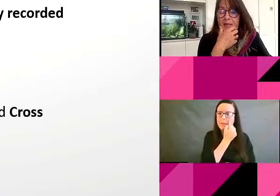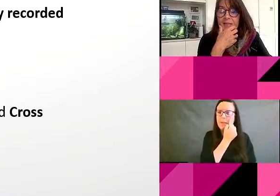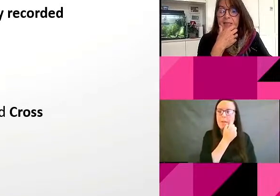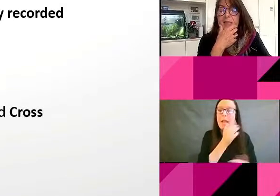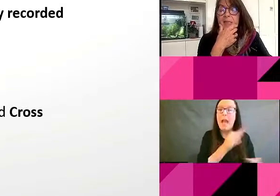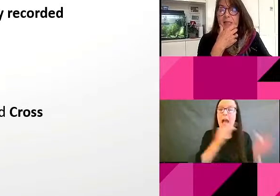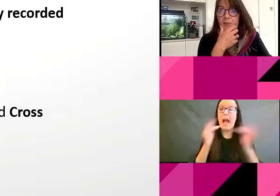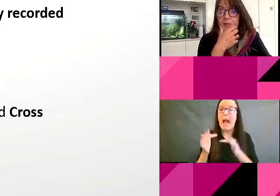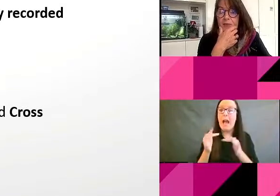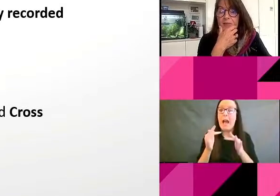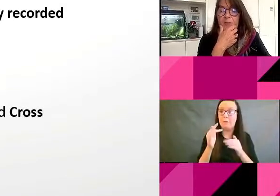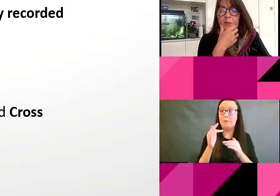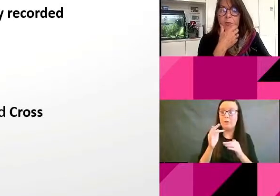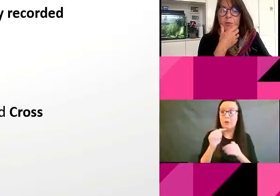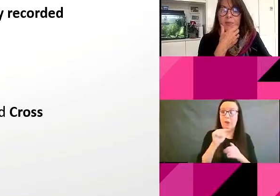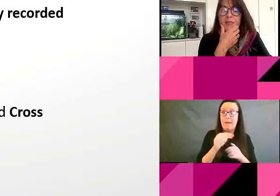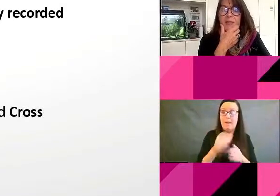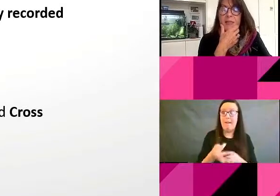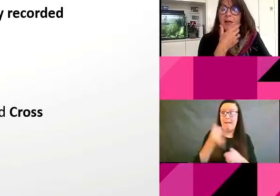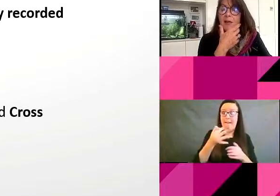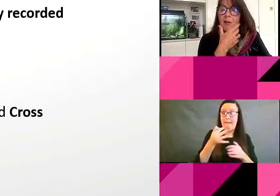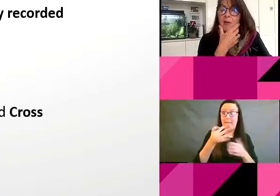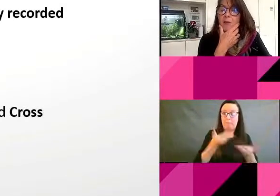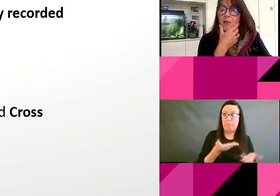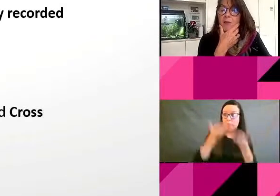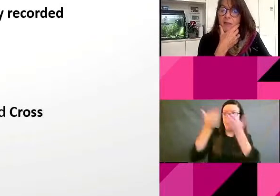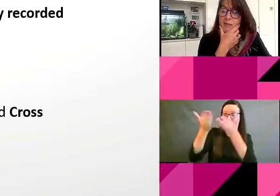after that, if it goes to court,